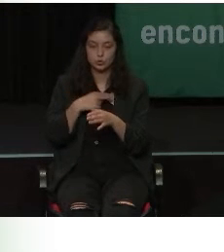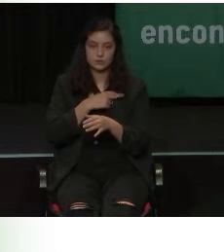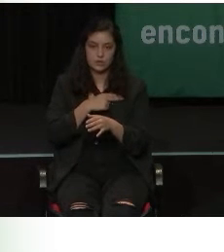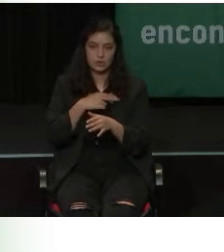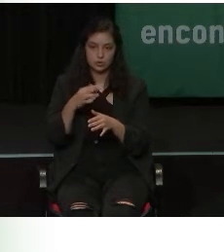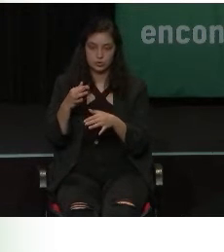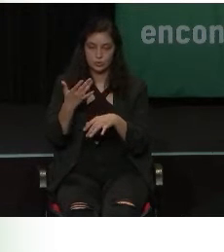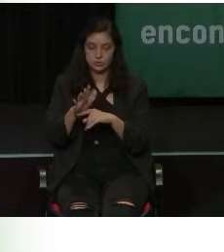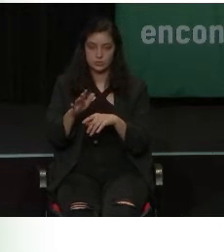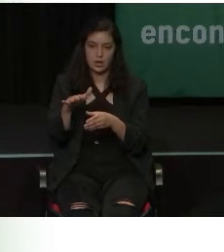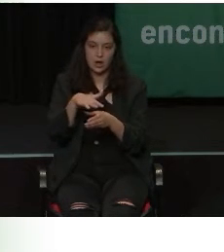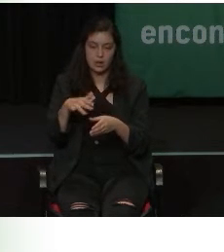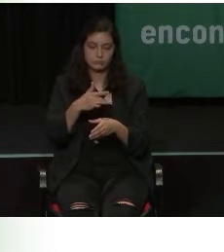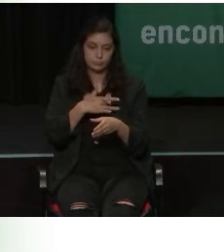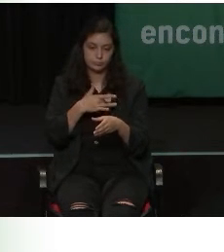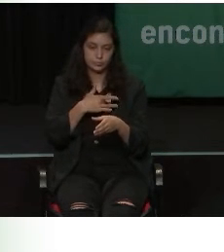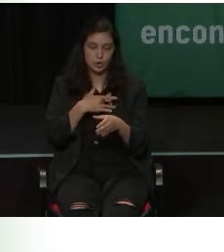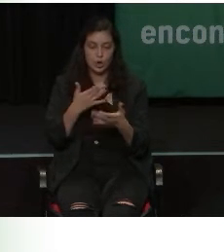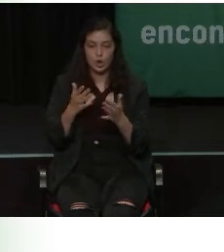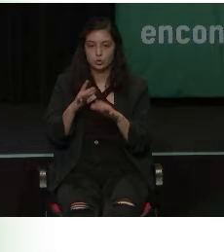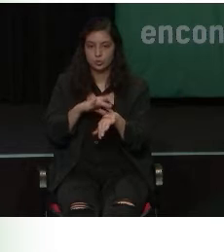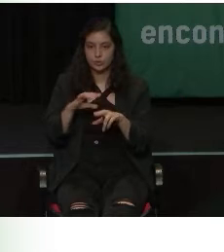particularly those who work in the cardiology